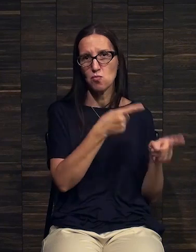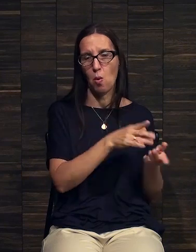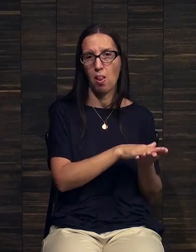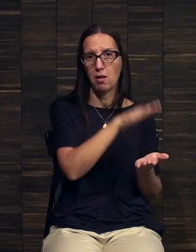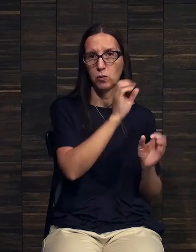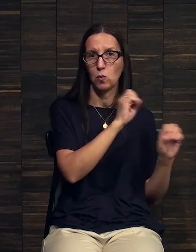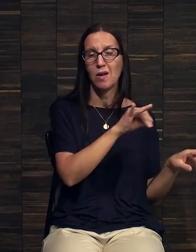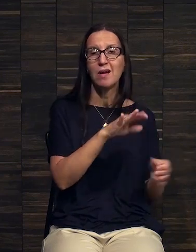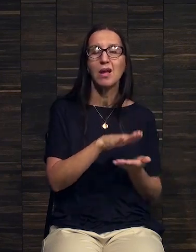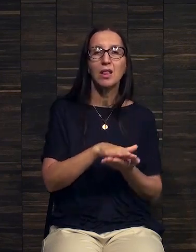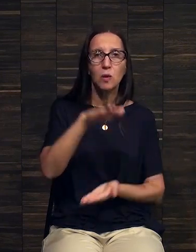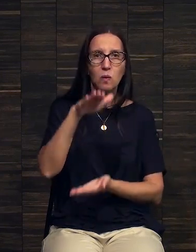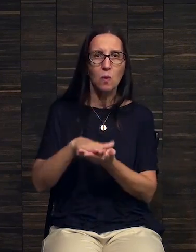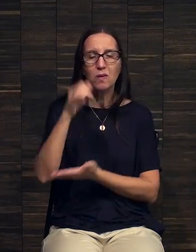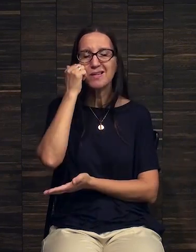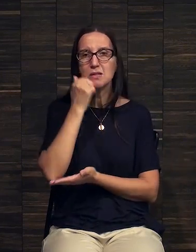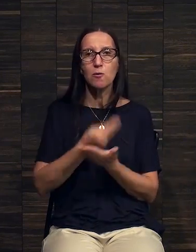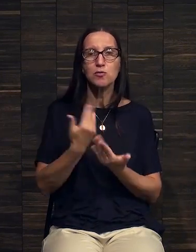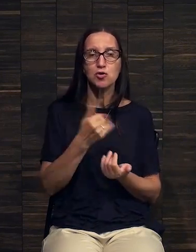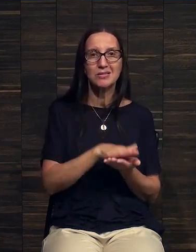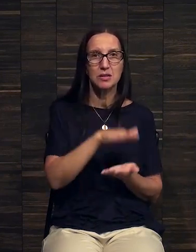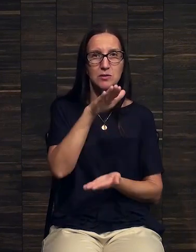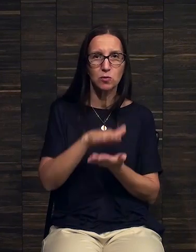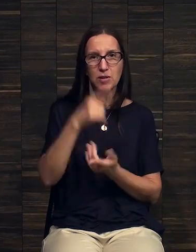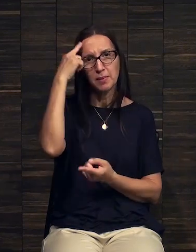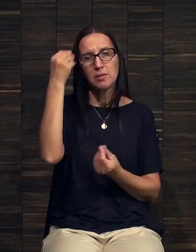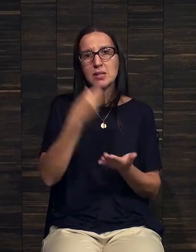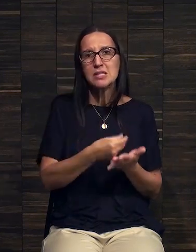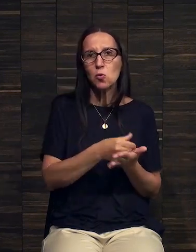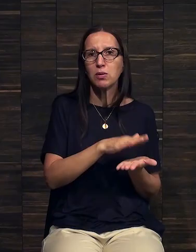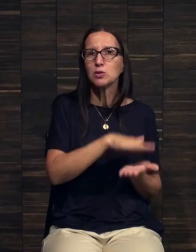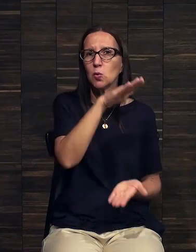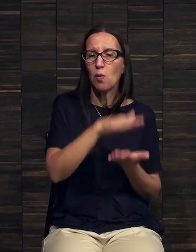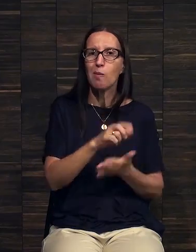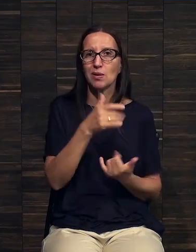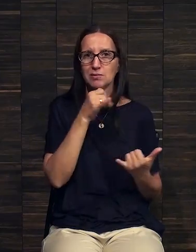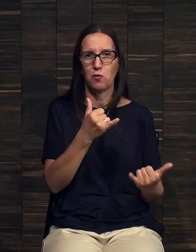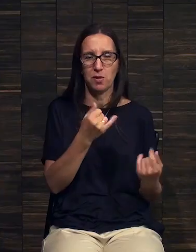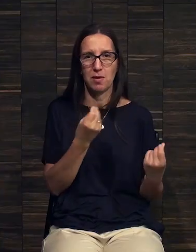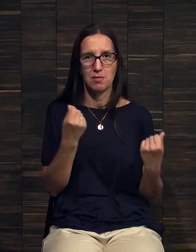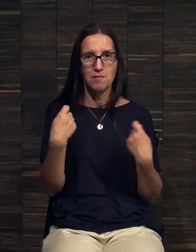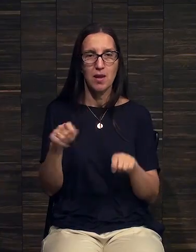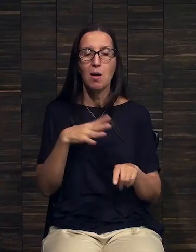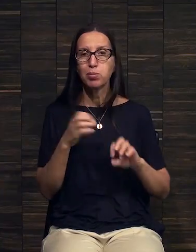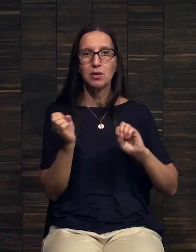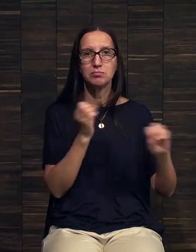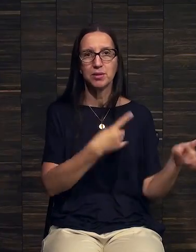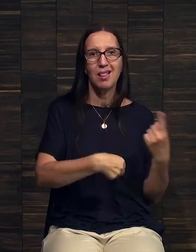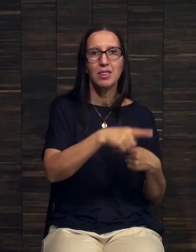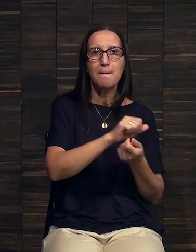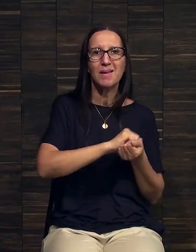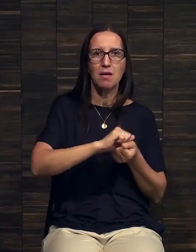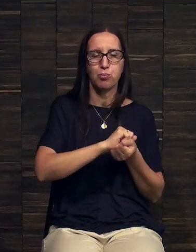the comics and scrap it. And the tons of old... So we can imagine the